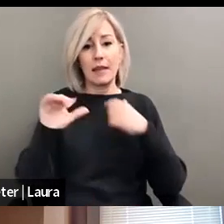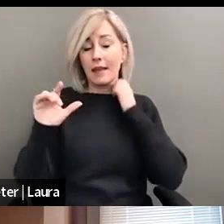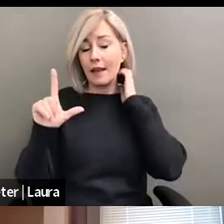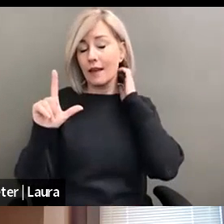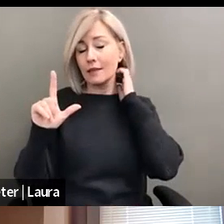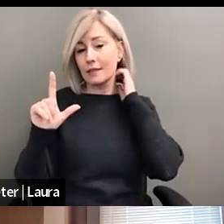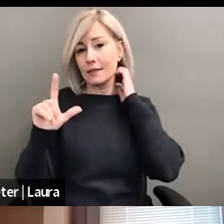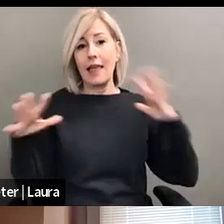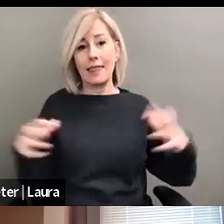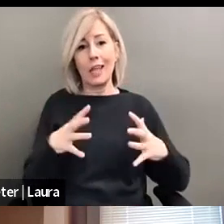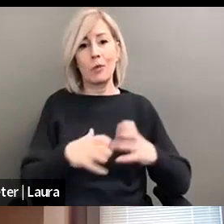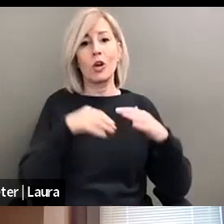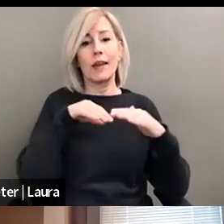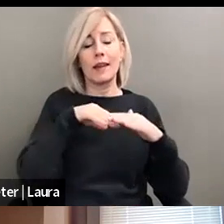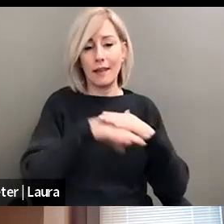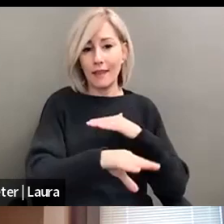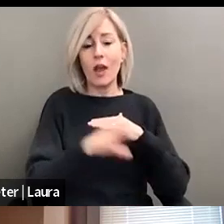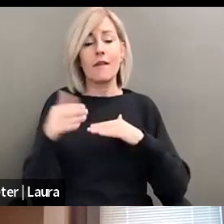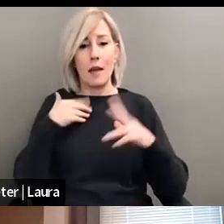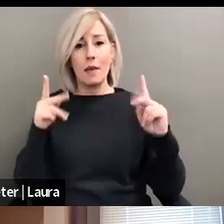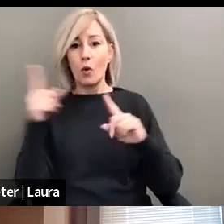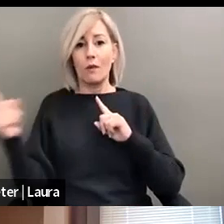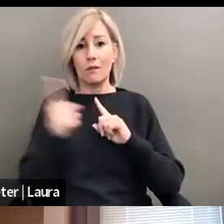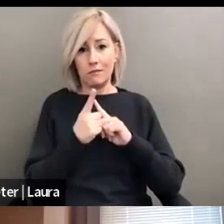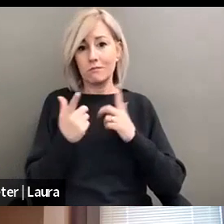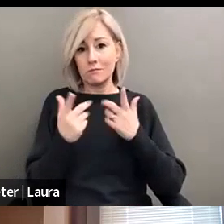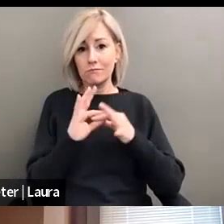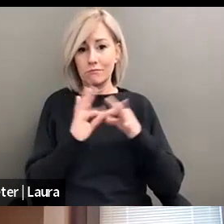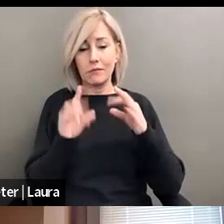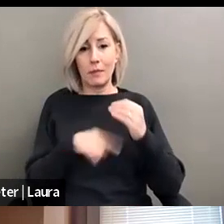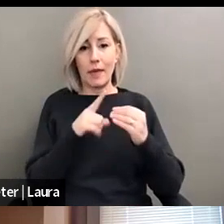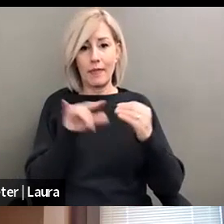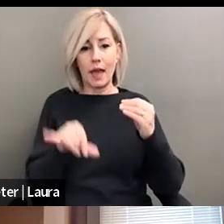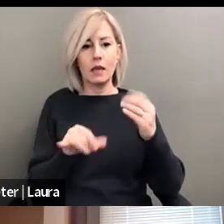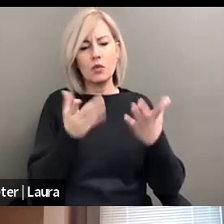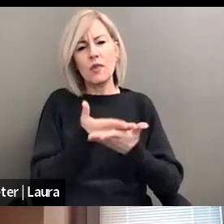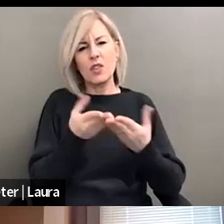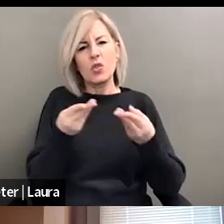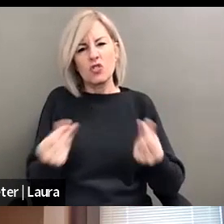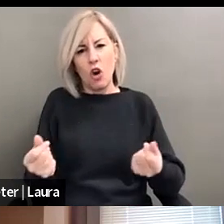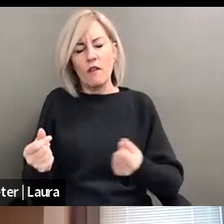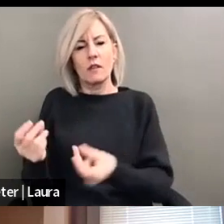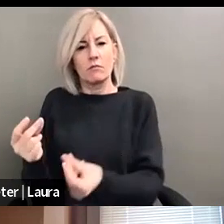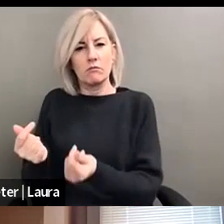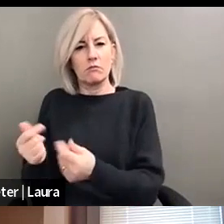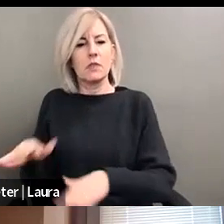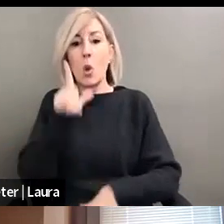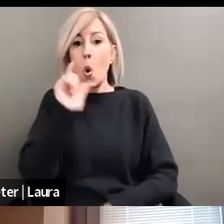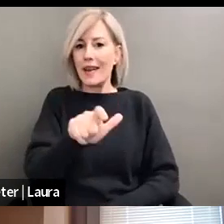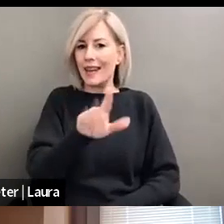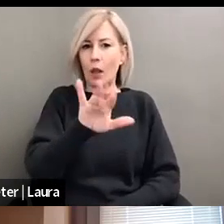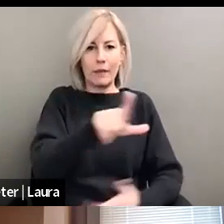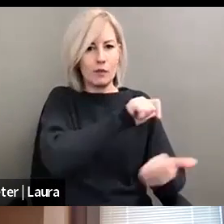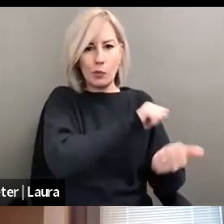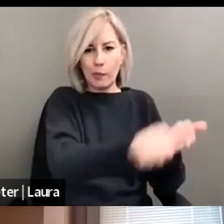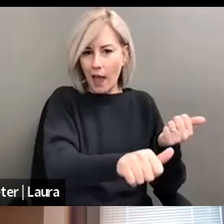delivery. I mean, I've had some people call me about issues around that, and those are things that you can solve on the ground. You don't need a bill to